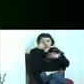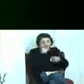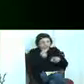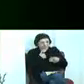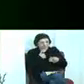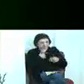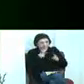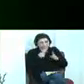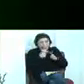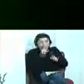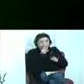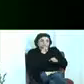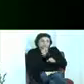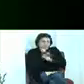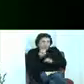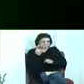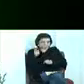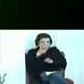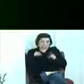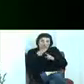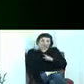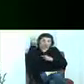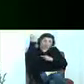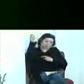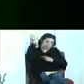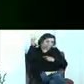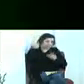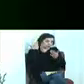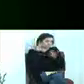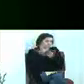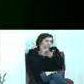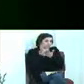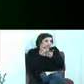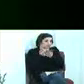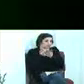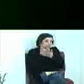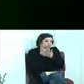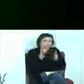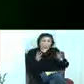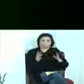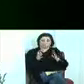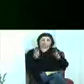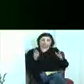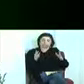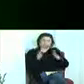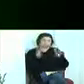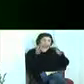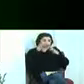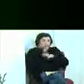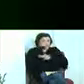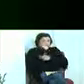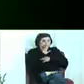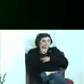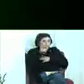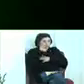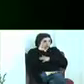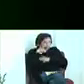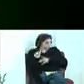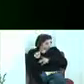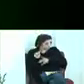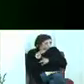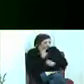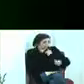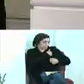to the Promised One when he arrives in all the splendor of God, his Abba, with an army of